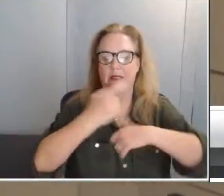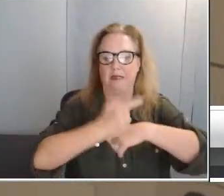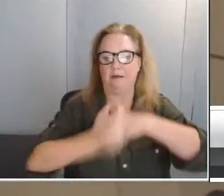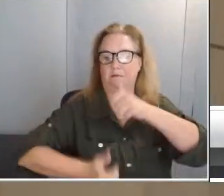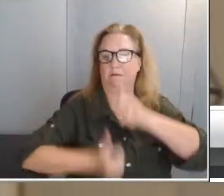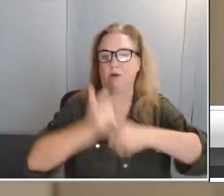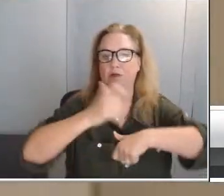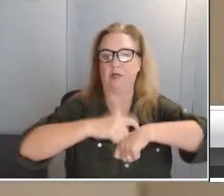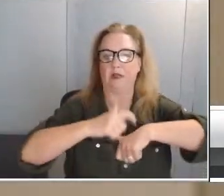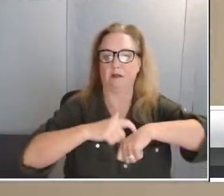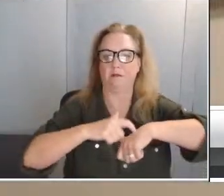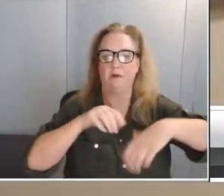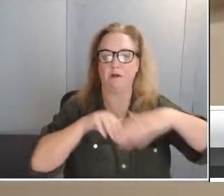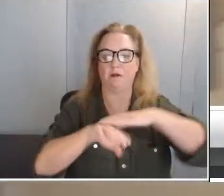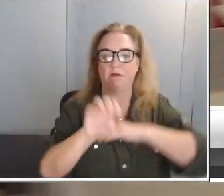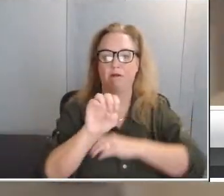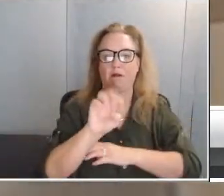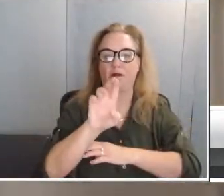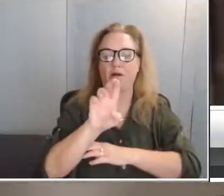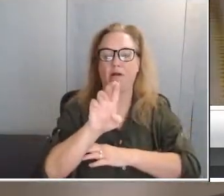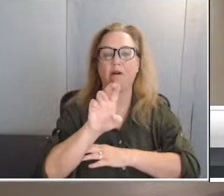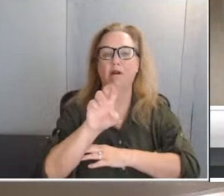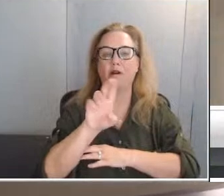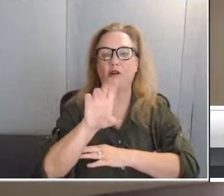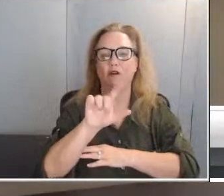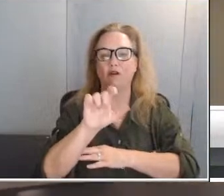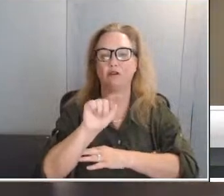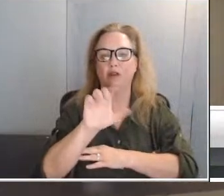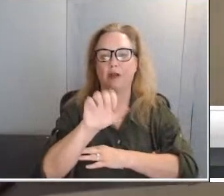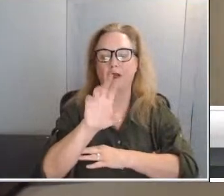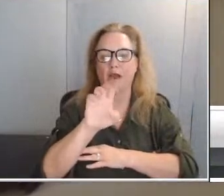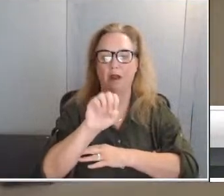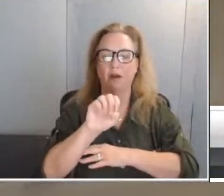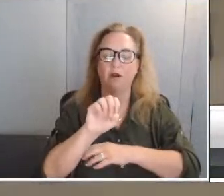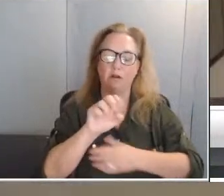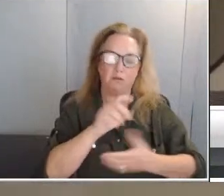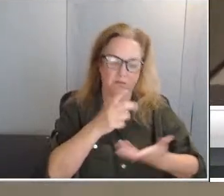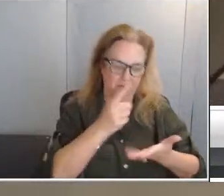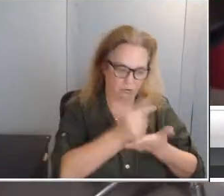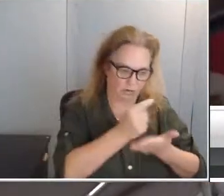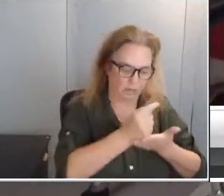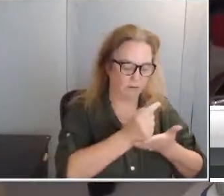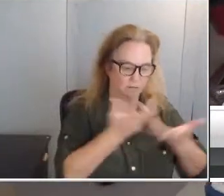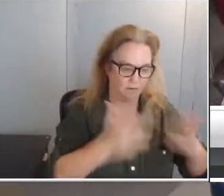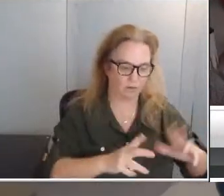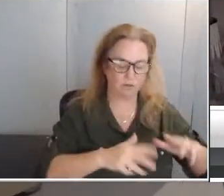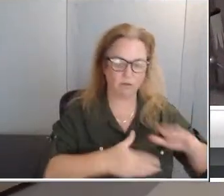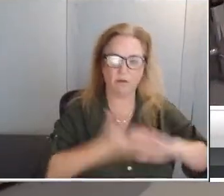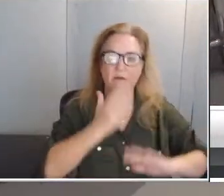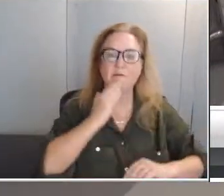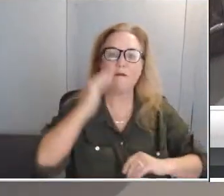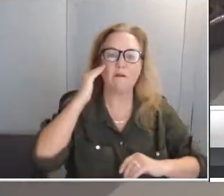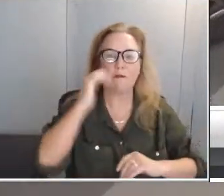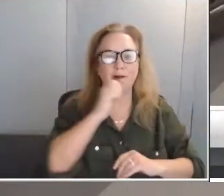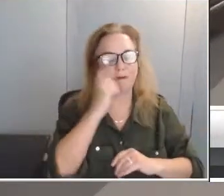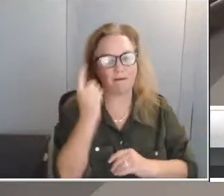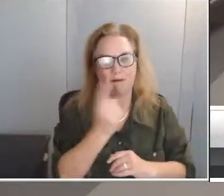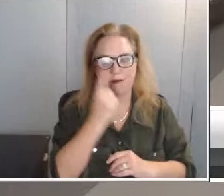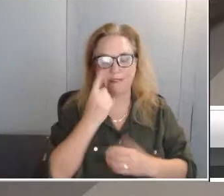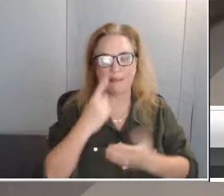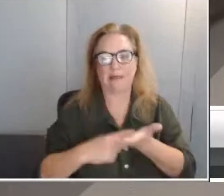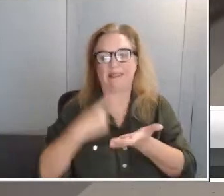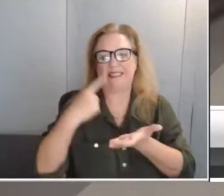walk into an emergency department or urgent care clinic, you get treated and then you walk right out and you go home. Not always, though. Sometimes